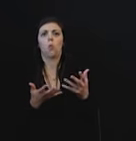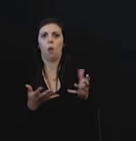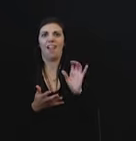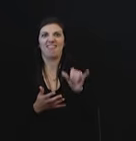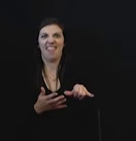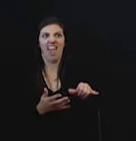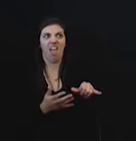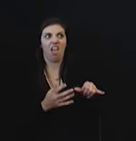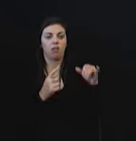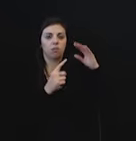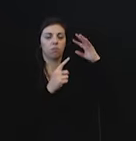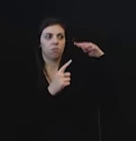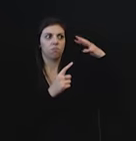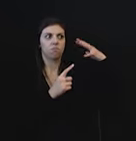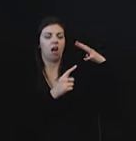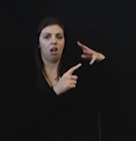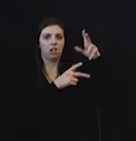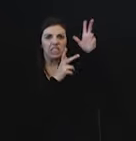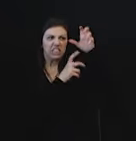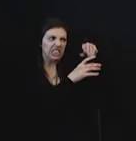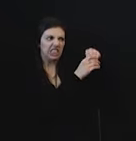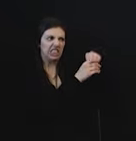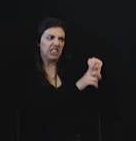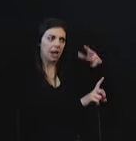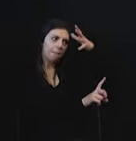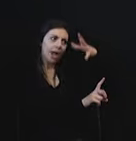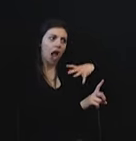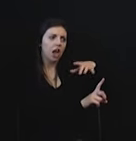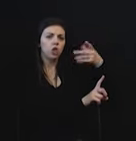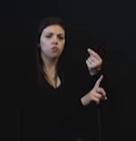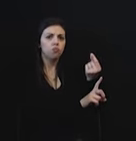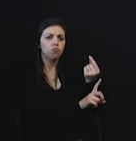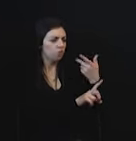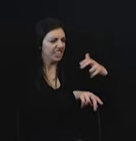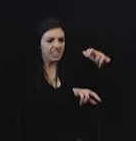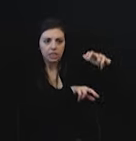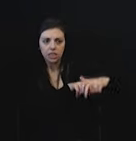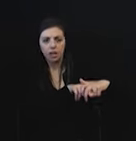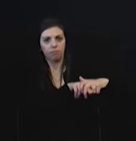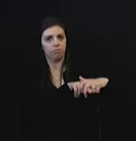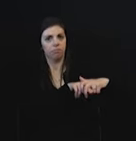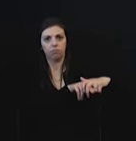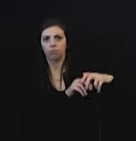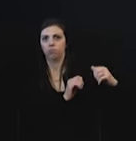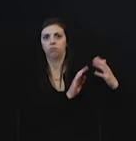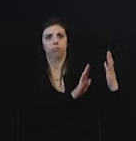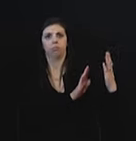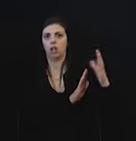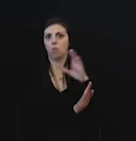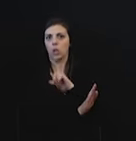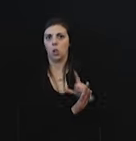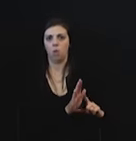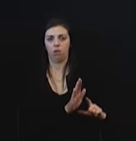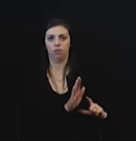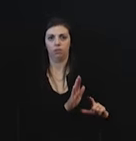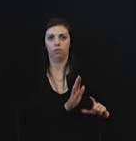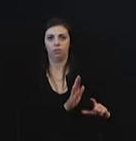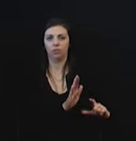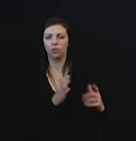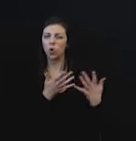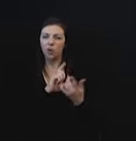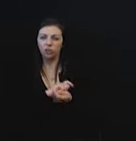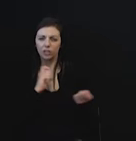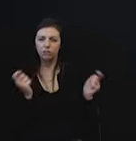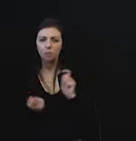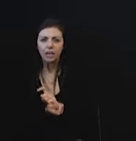Sit in the presence of the Lord. So what is transformation? I believe that